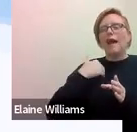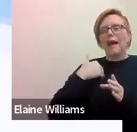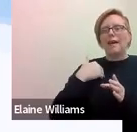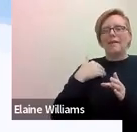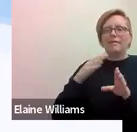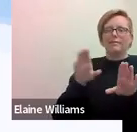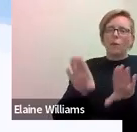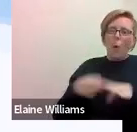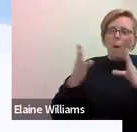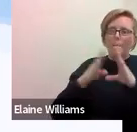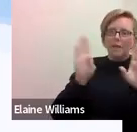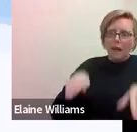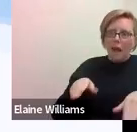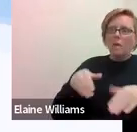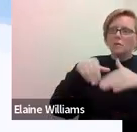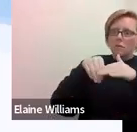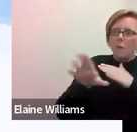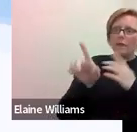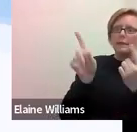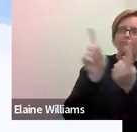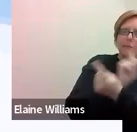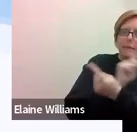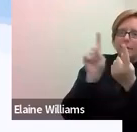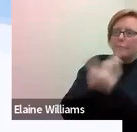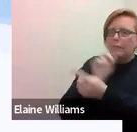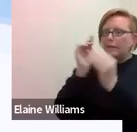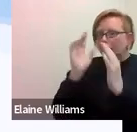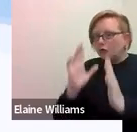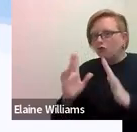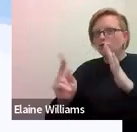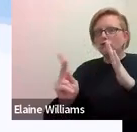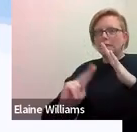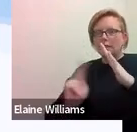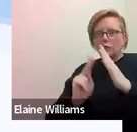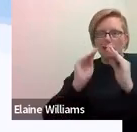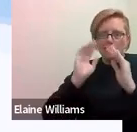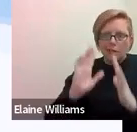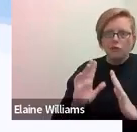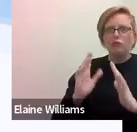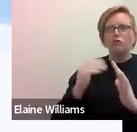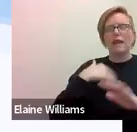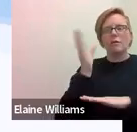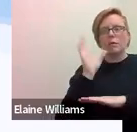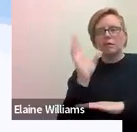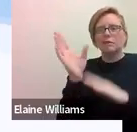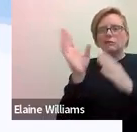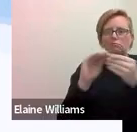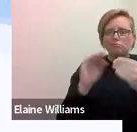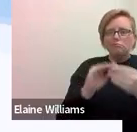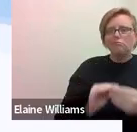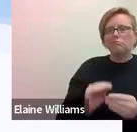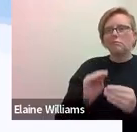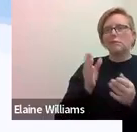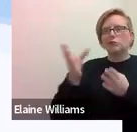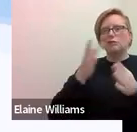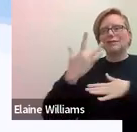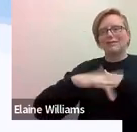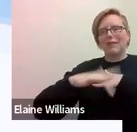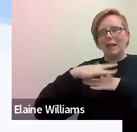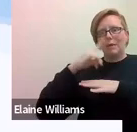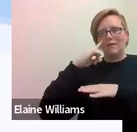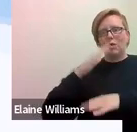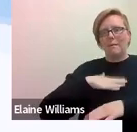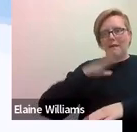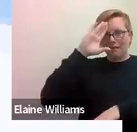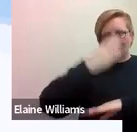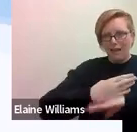meet all the related service providers, some of the teachers, some of the kindergarten teachers, and she did a presentation. And it just, that made me feel